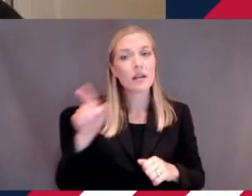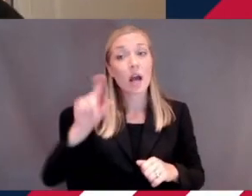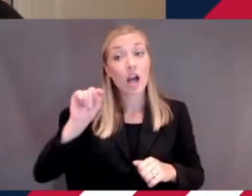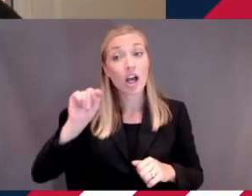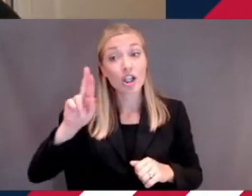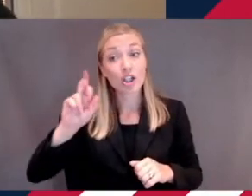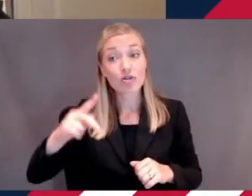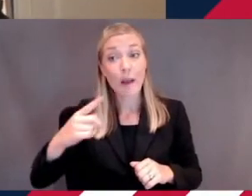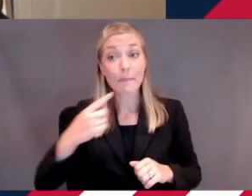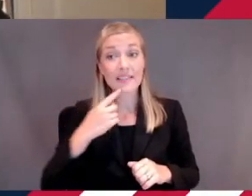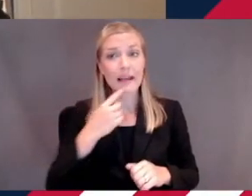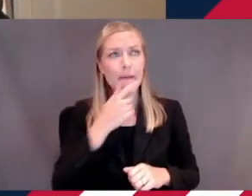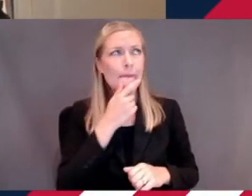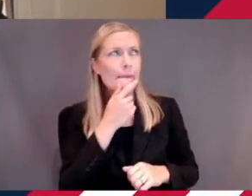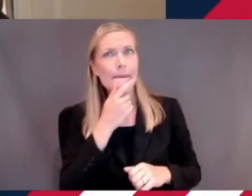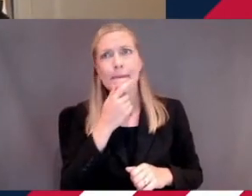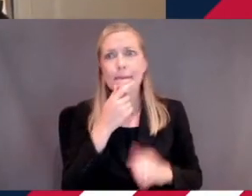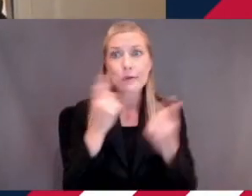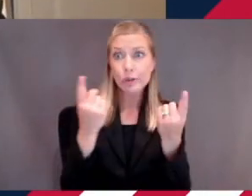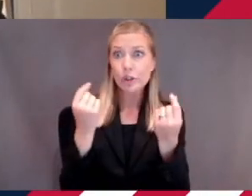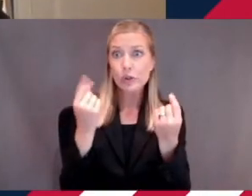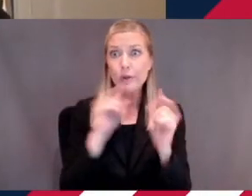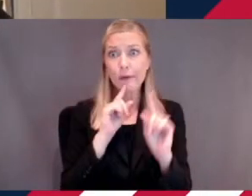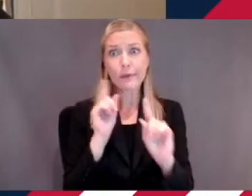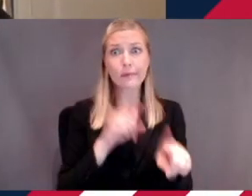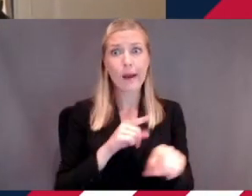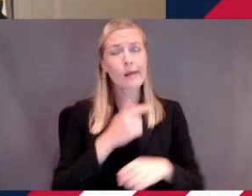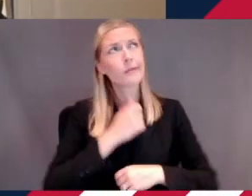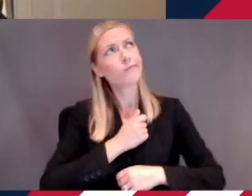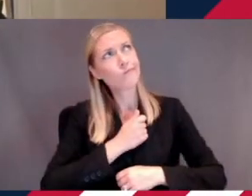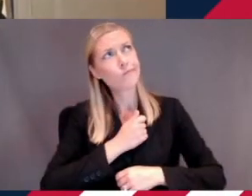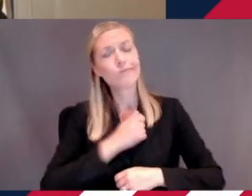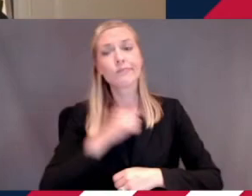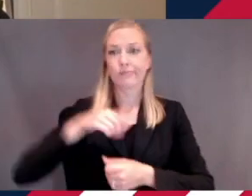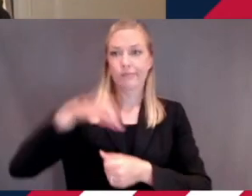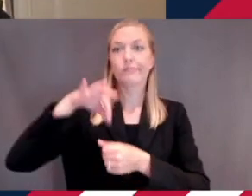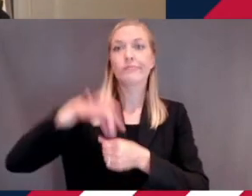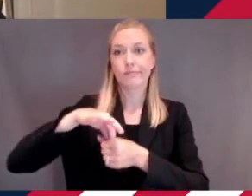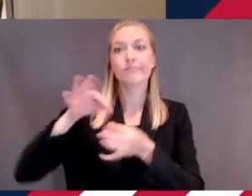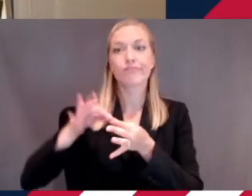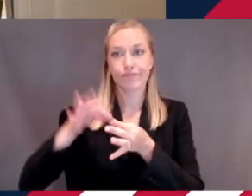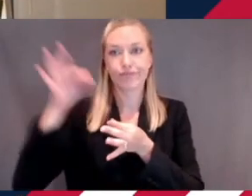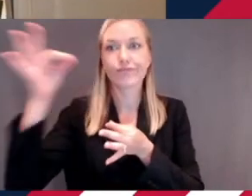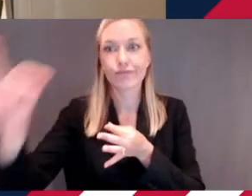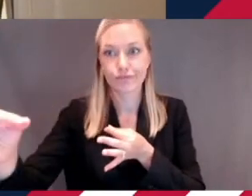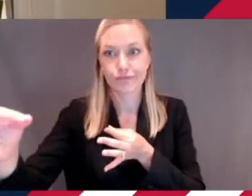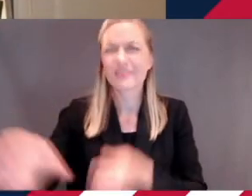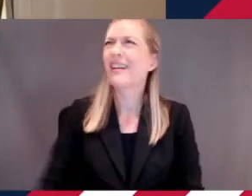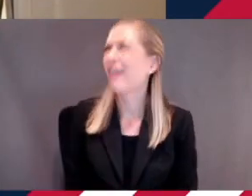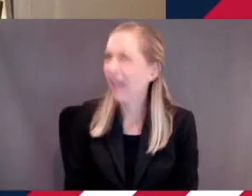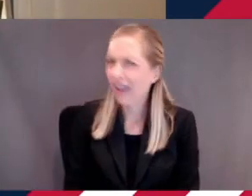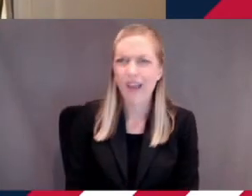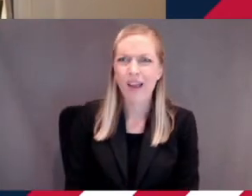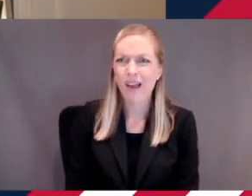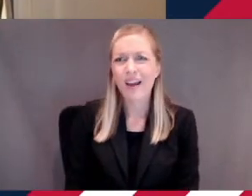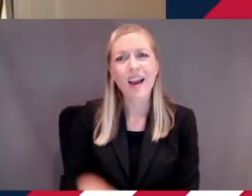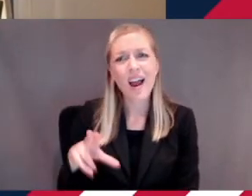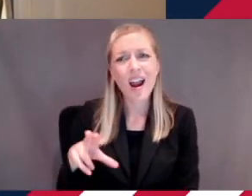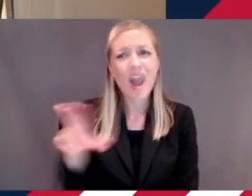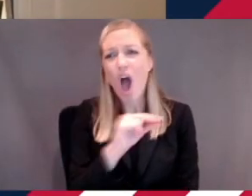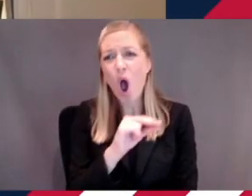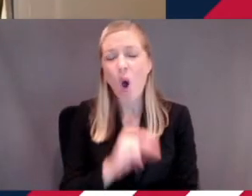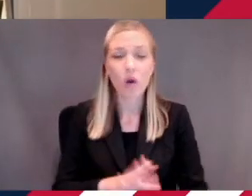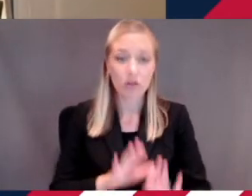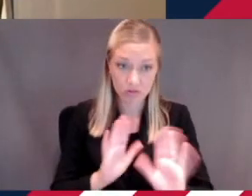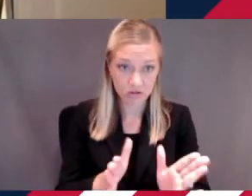be clear. The election will take place on November 3rd, period. No footnotes. We know that. Don't let